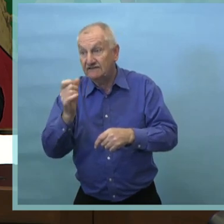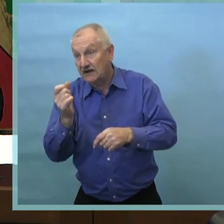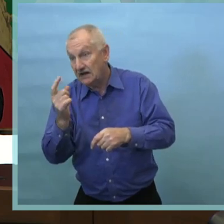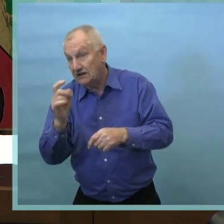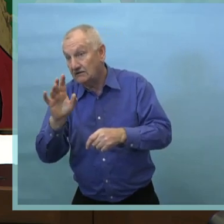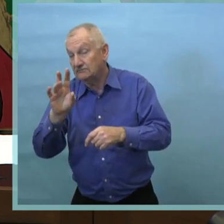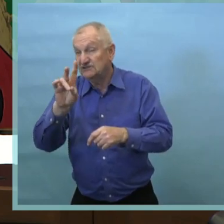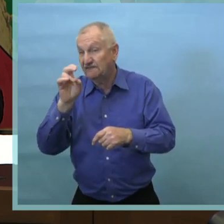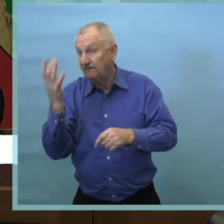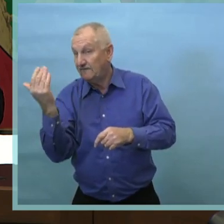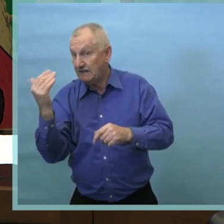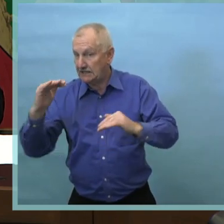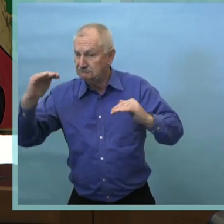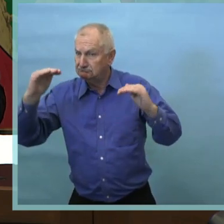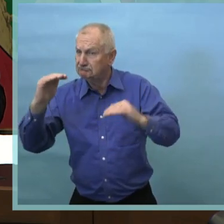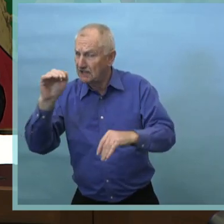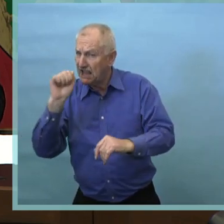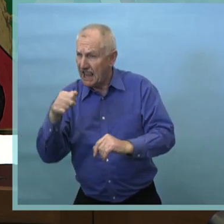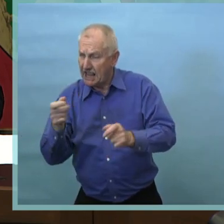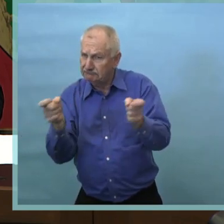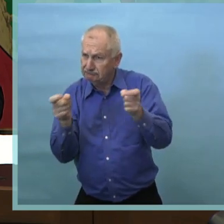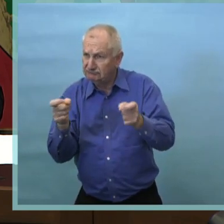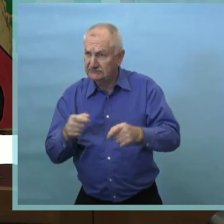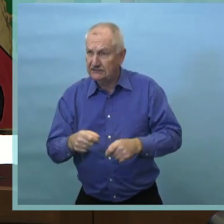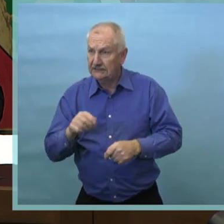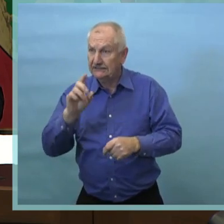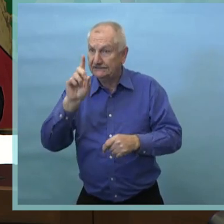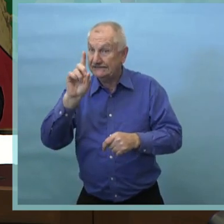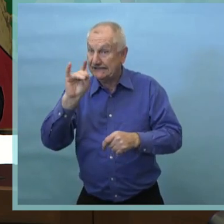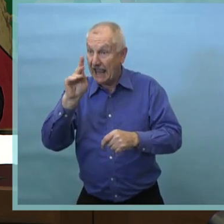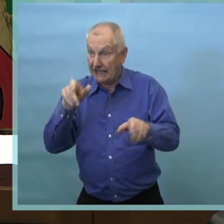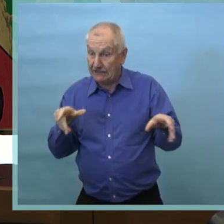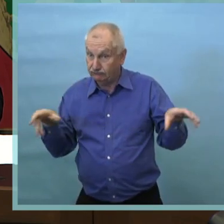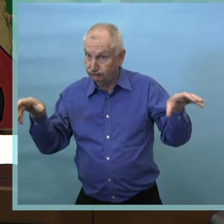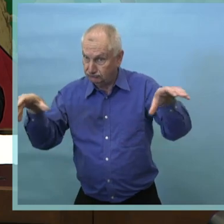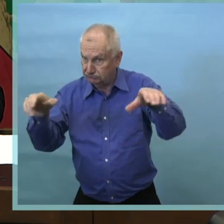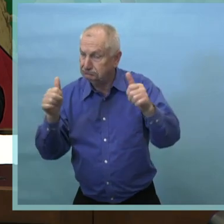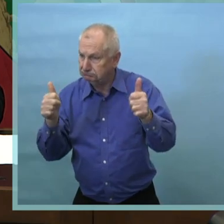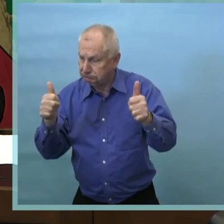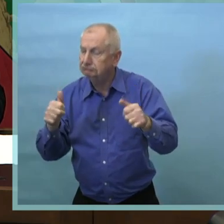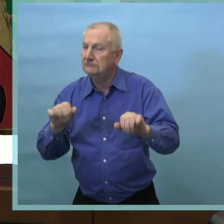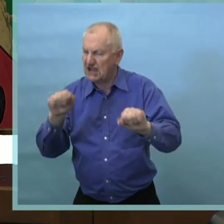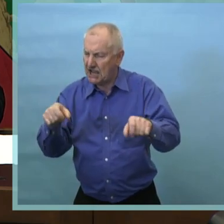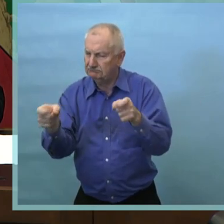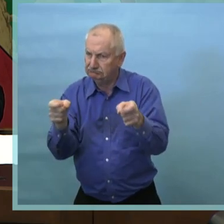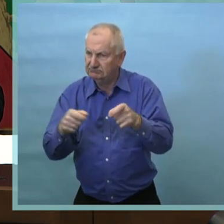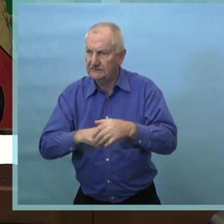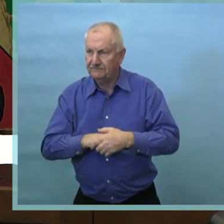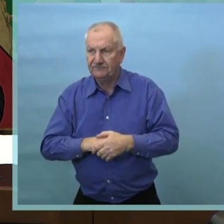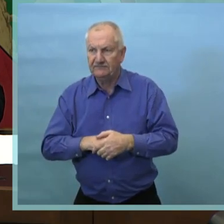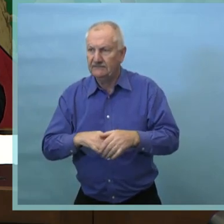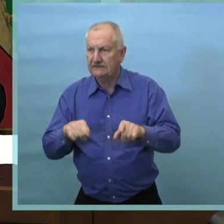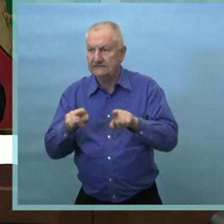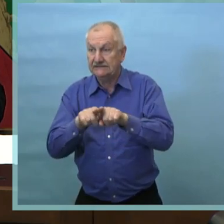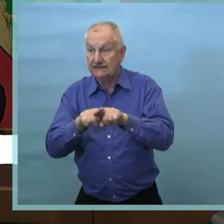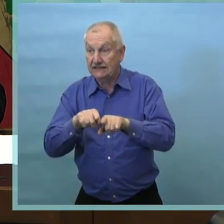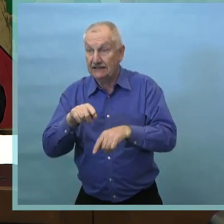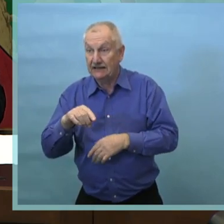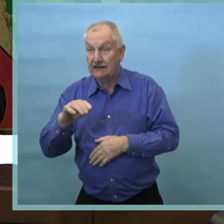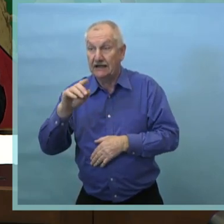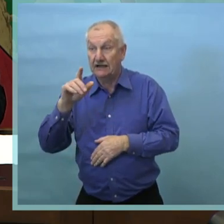feet. That means Lake Winnipeg is within its operating level. The same can be said for Lake Manitoba, which is currently